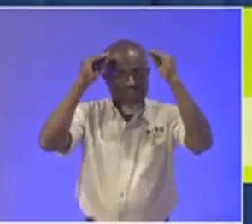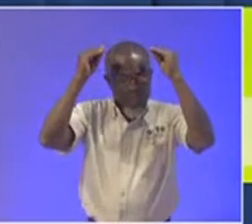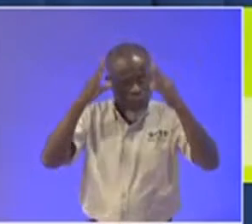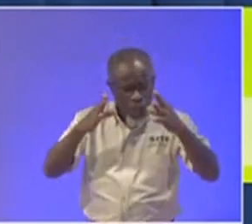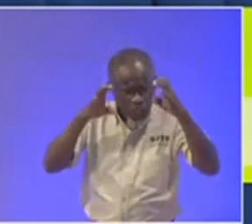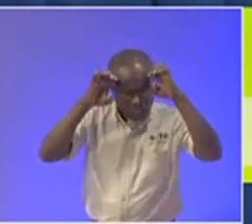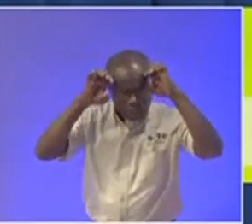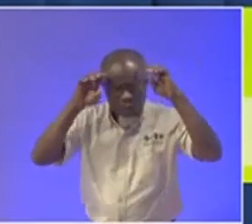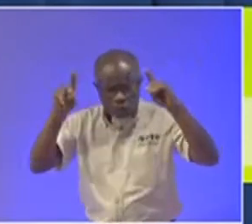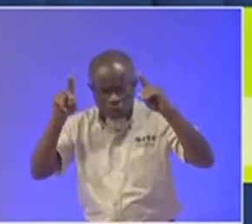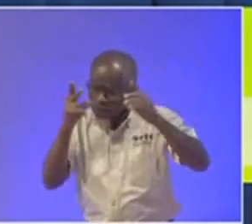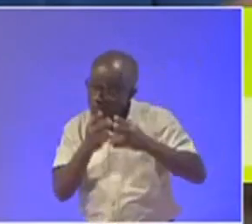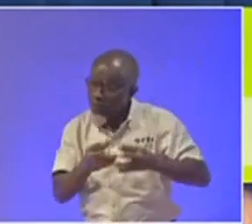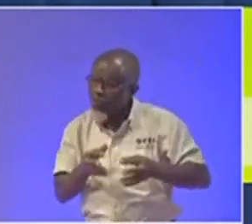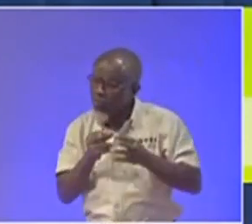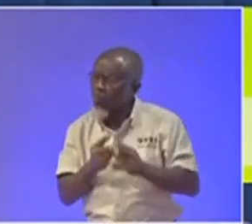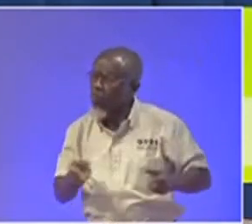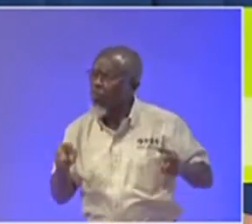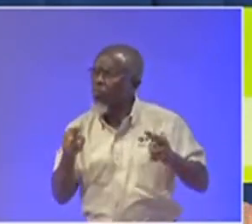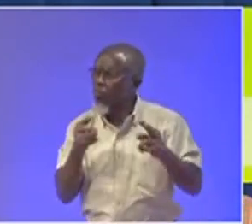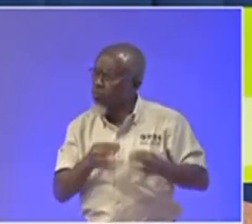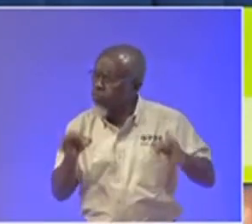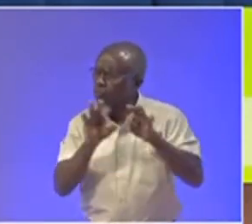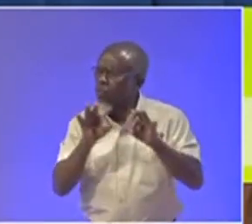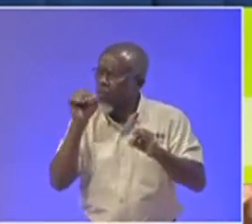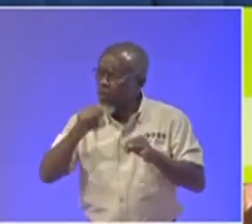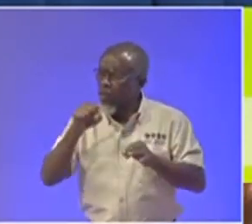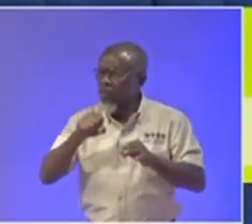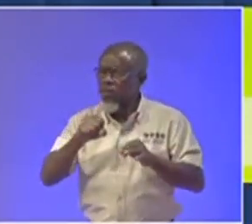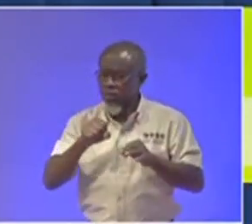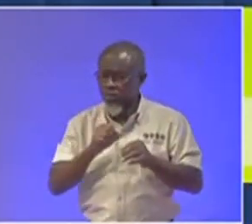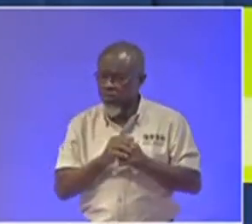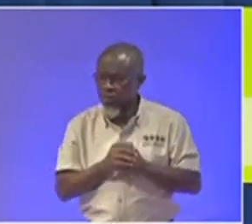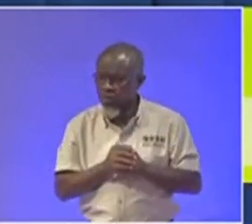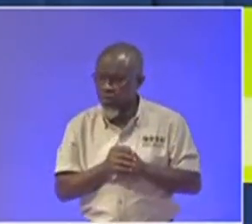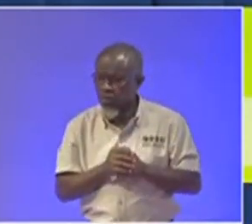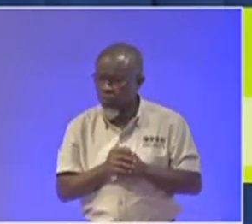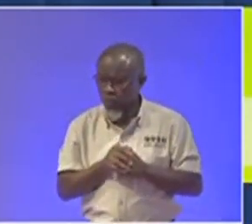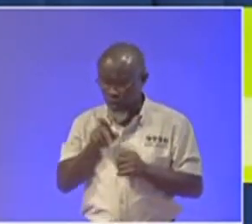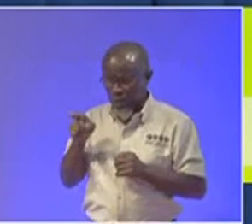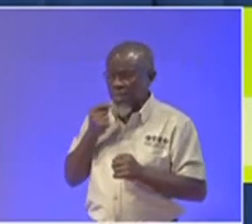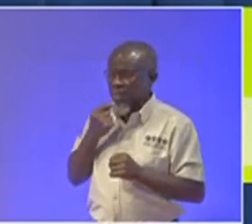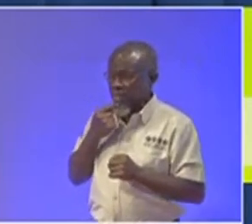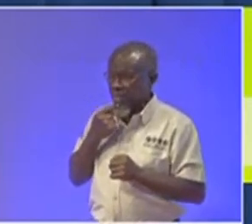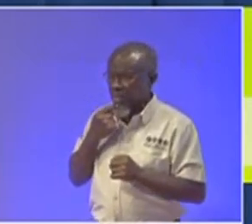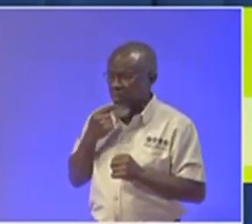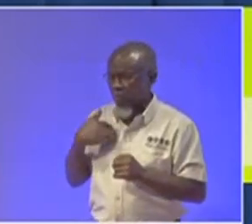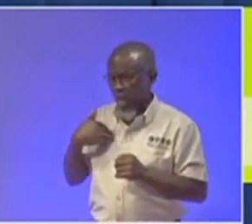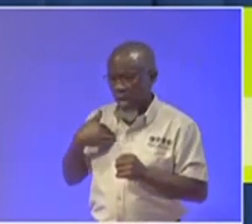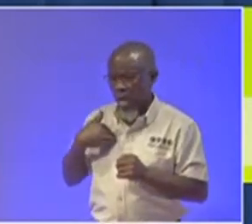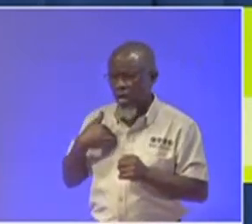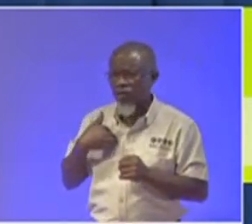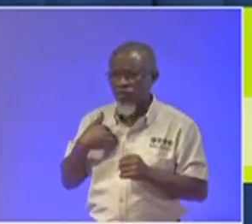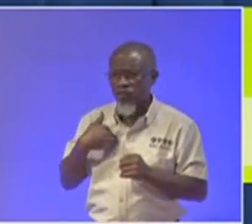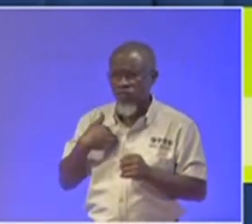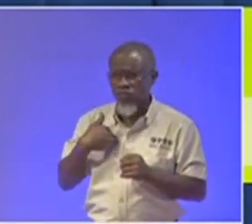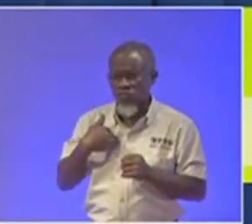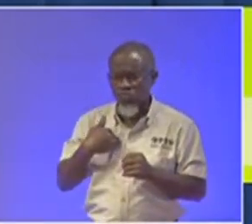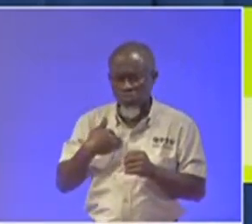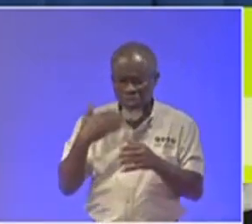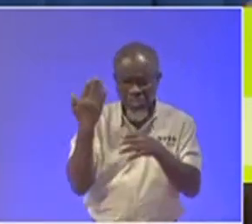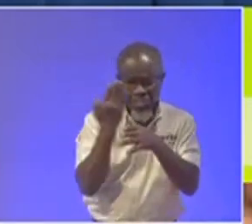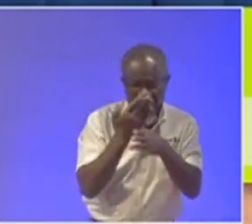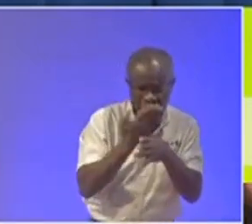teacher education, courses and assessment. So while Ms. Bastian mentioned, we'll have, for example, the clinical psychologist, you'll